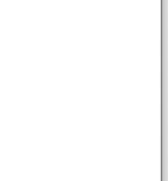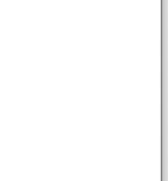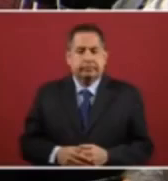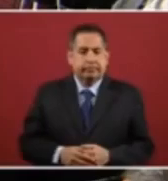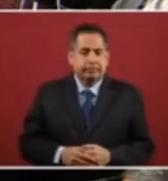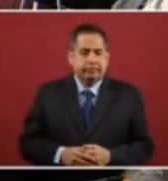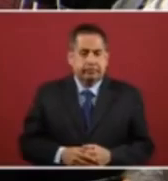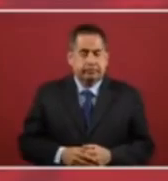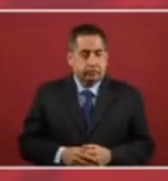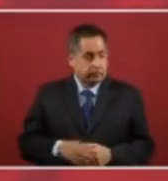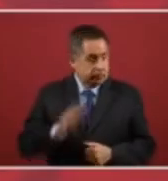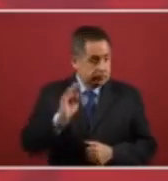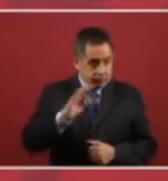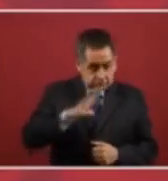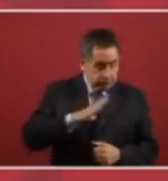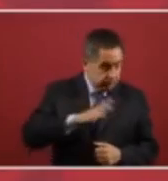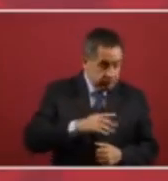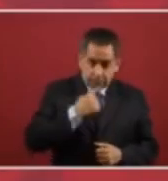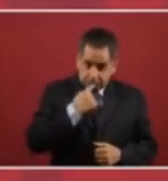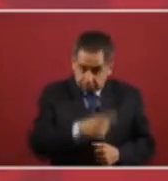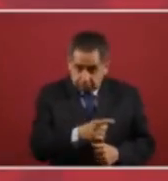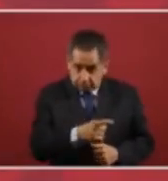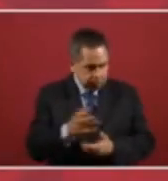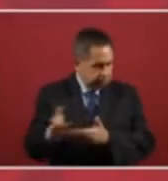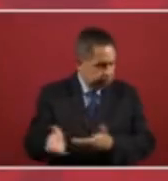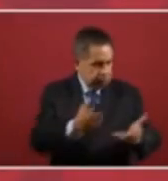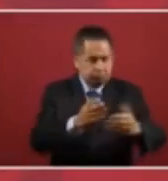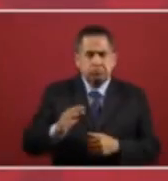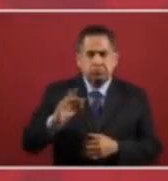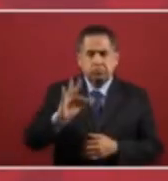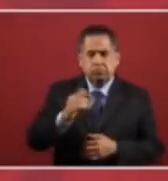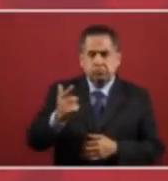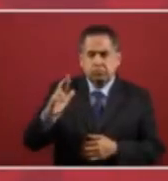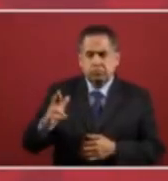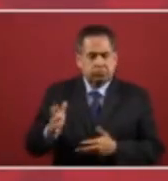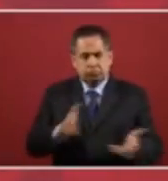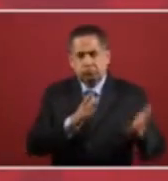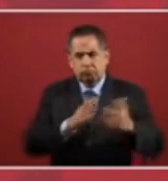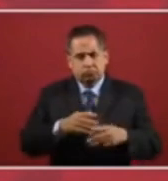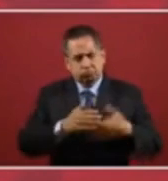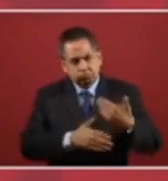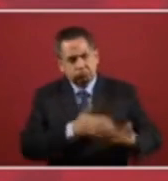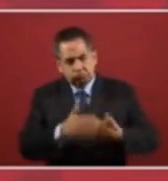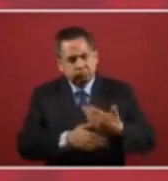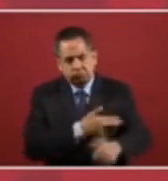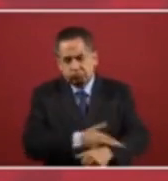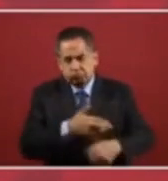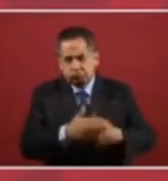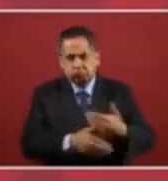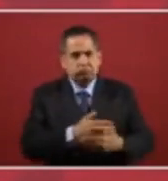if they exist, then the fiscal or district attorney,